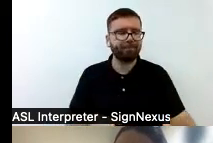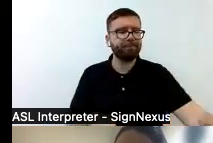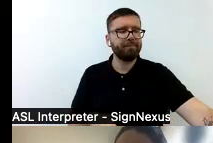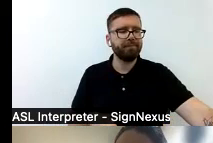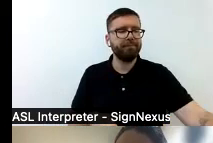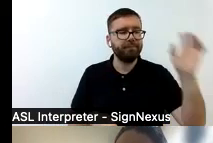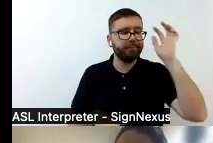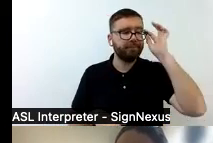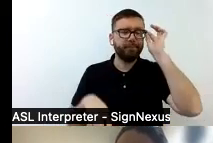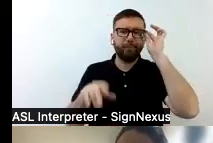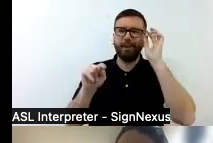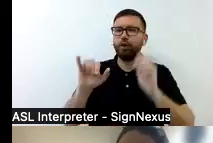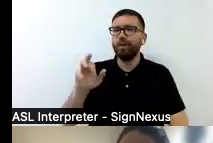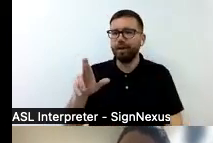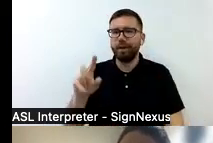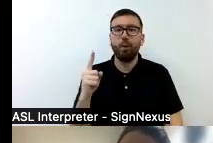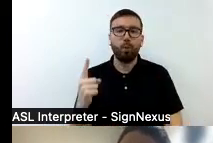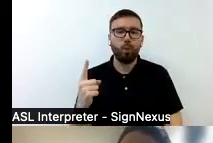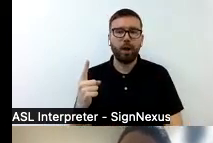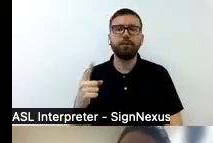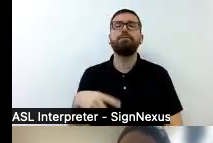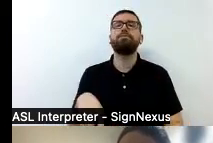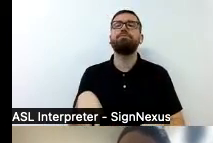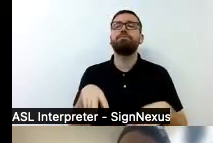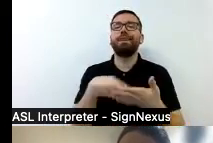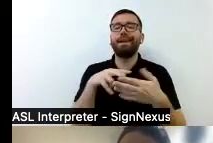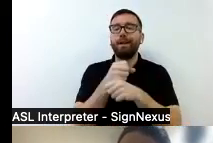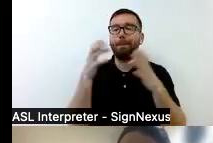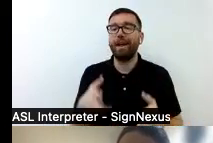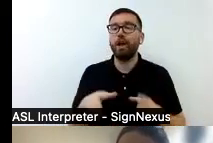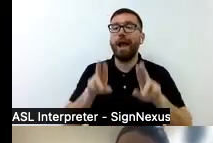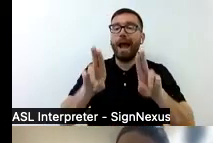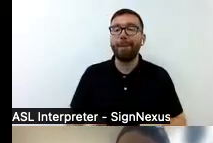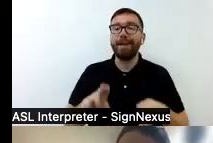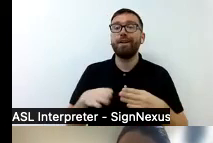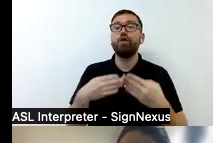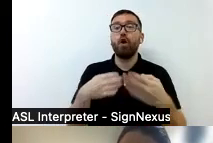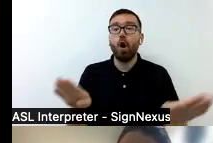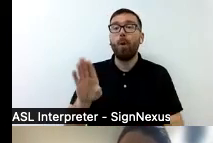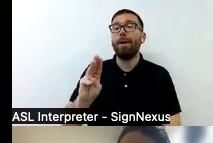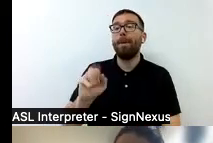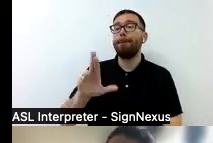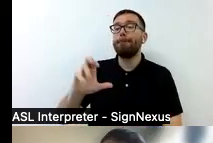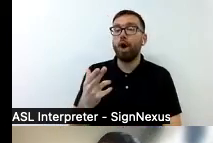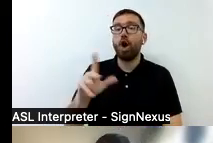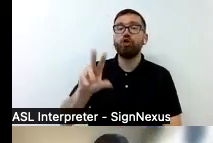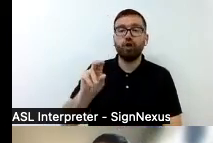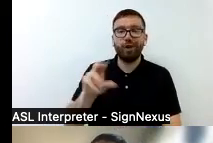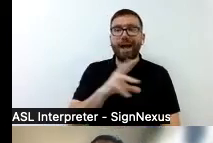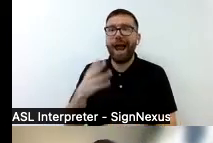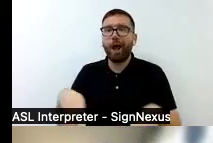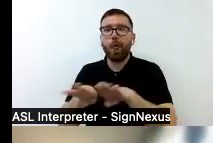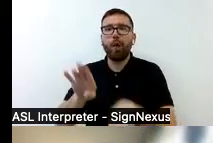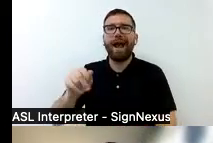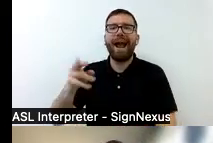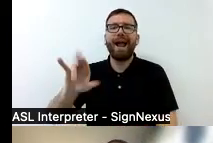The Tier 1 individual dance maker application opens on March 30th and is scheduled to close on April 20th at 6